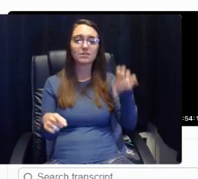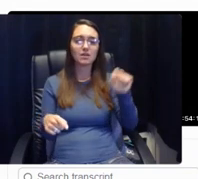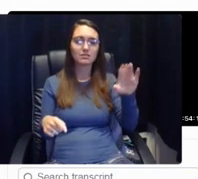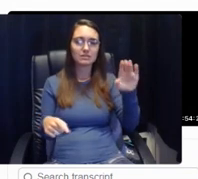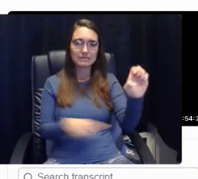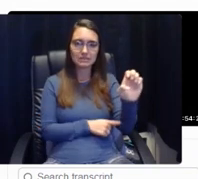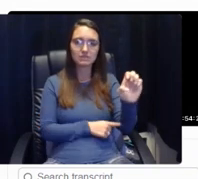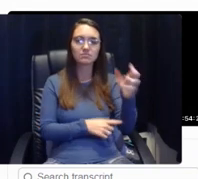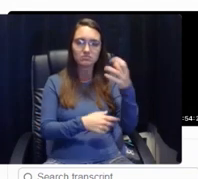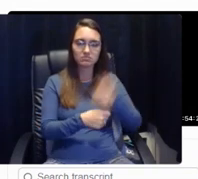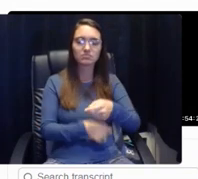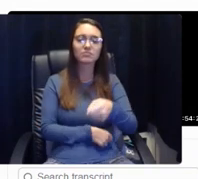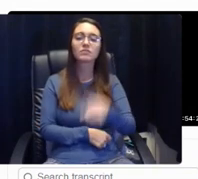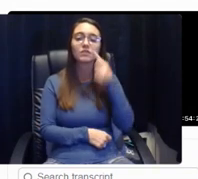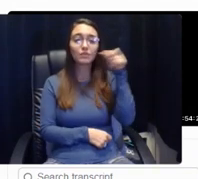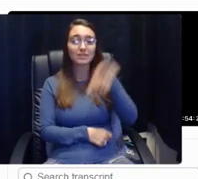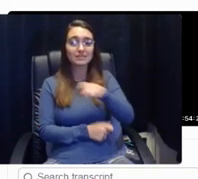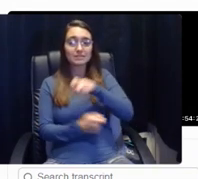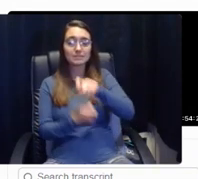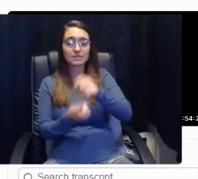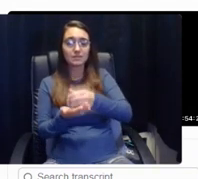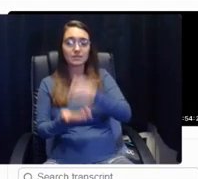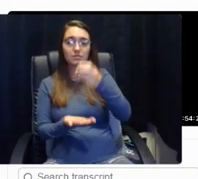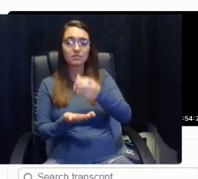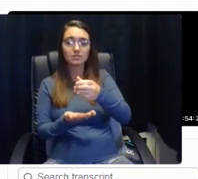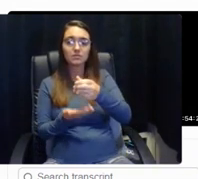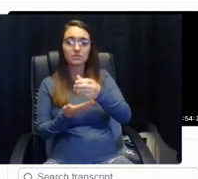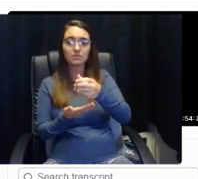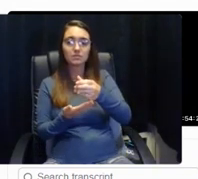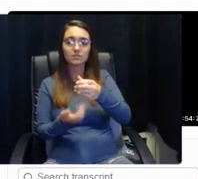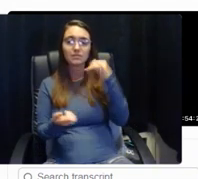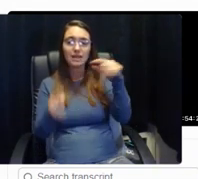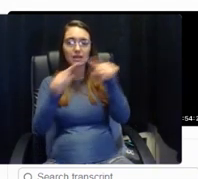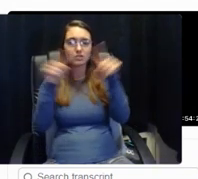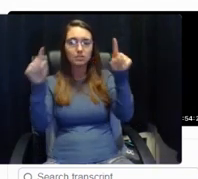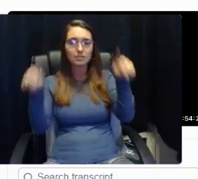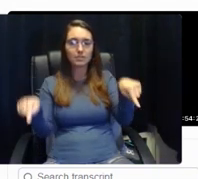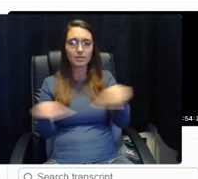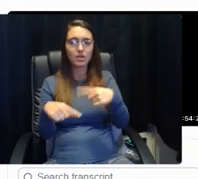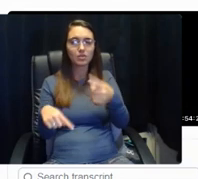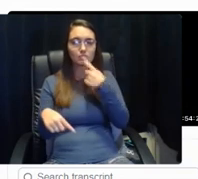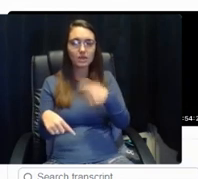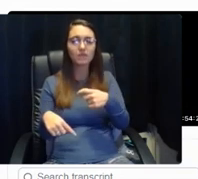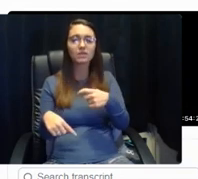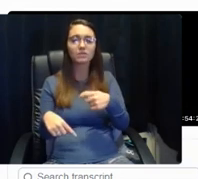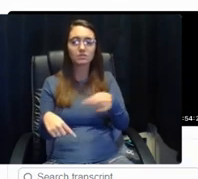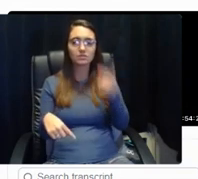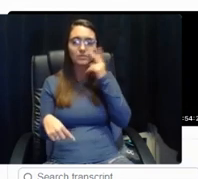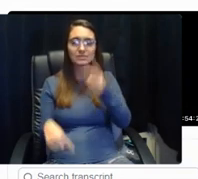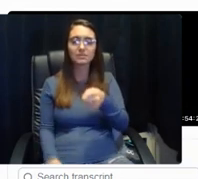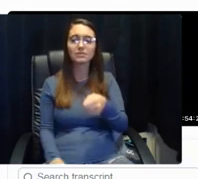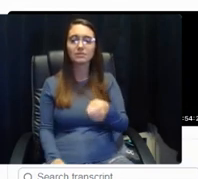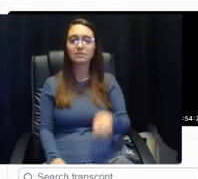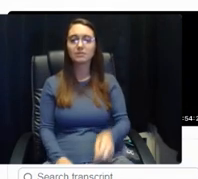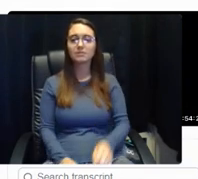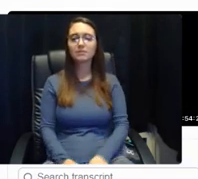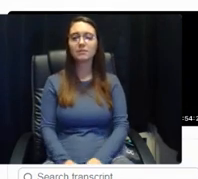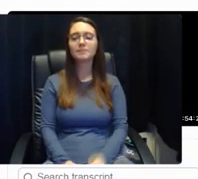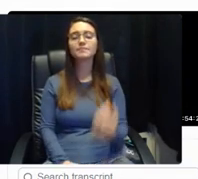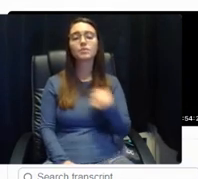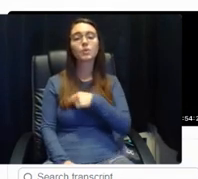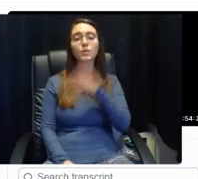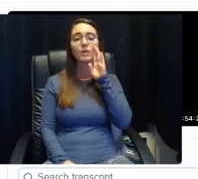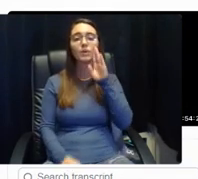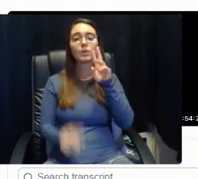this particular cell concerned, as you see in this particular block, the cell concerned right here, we are